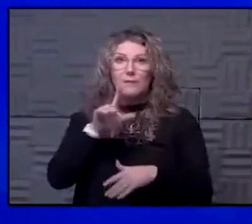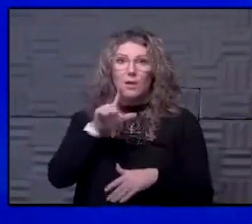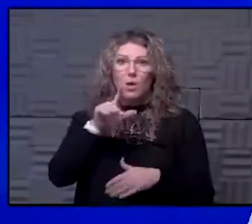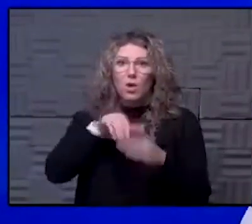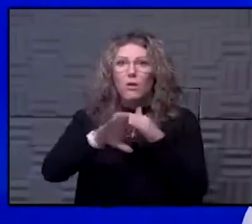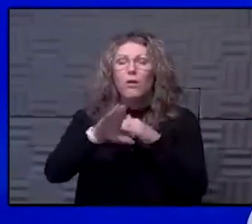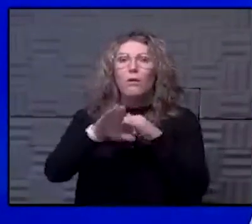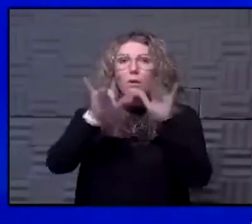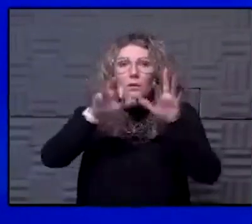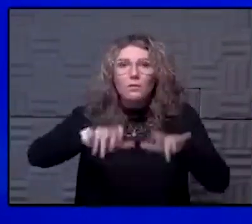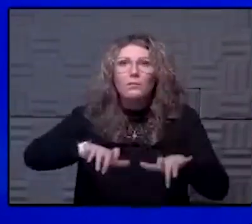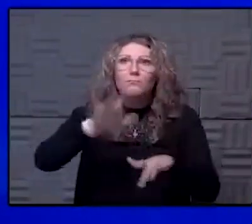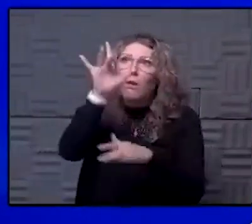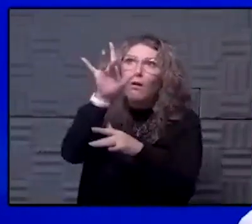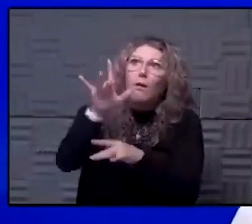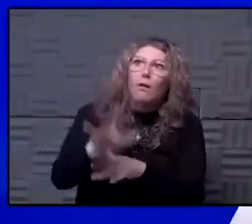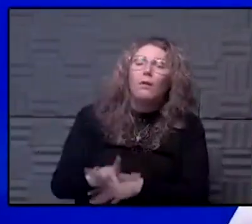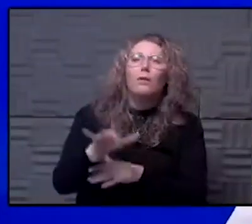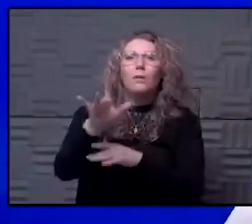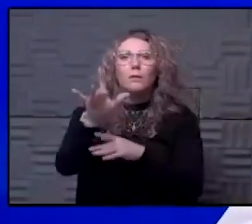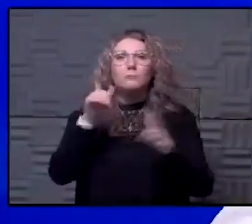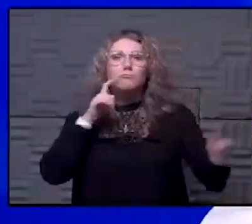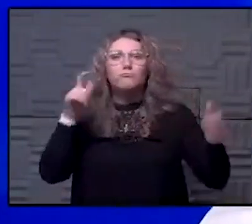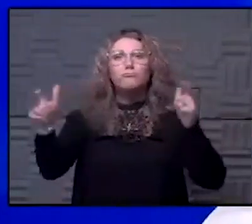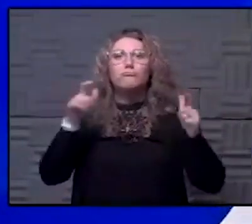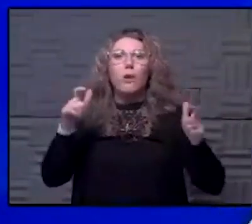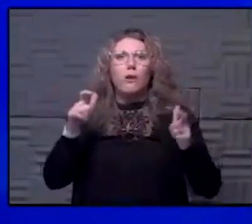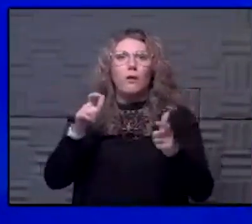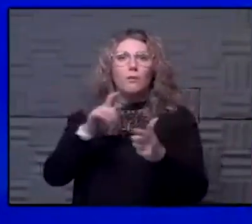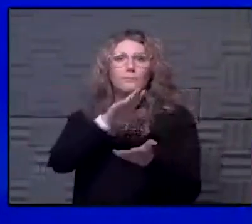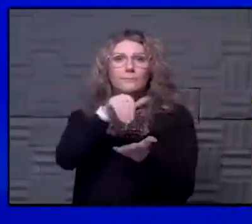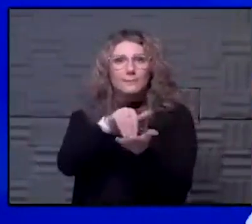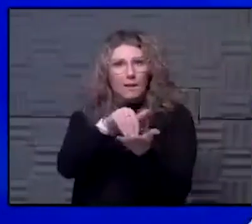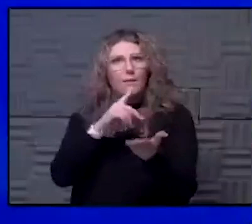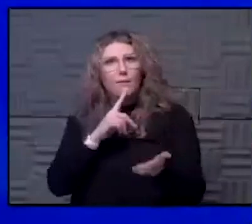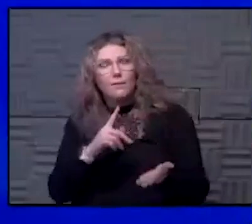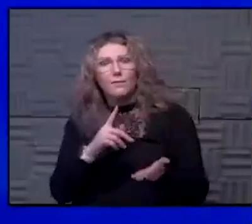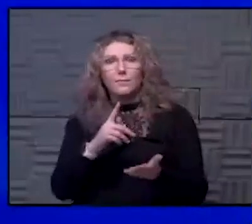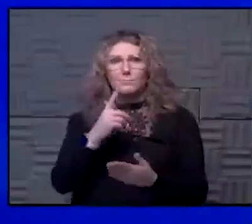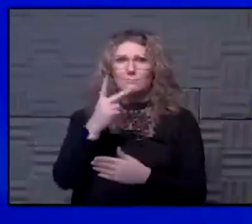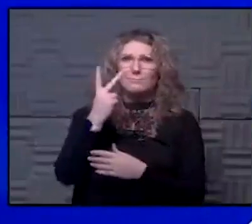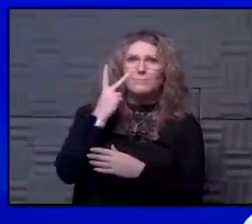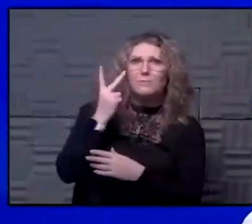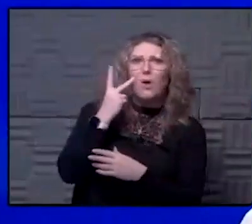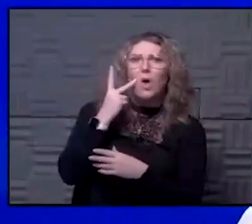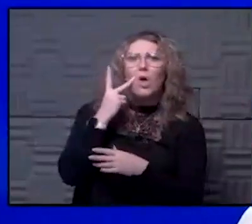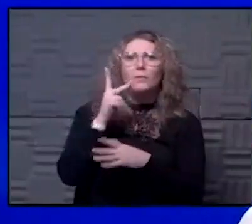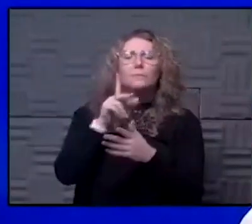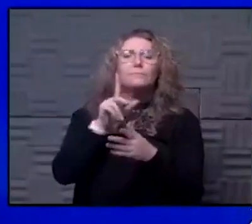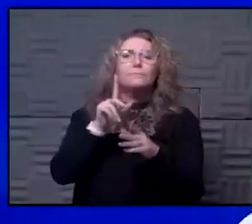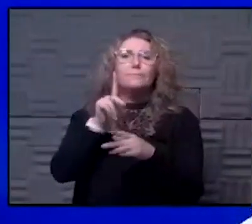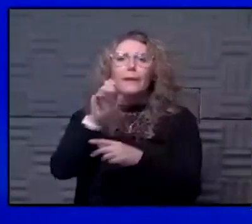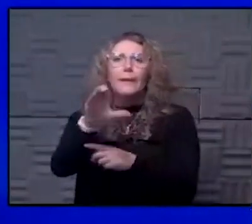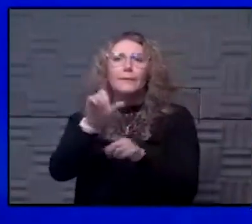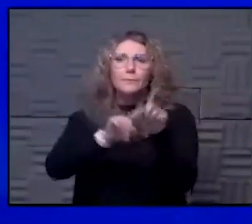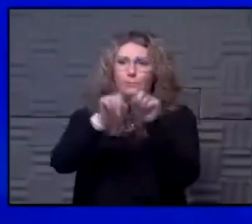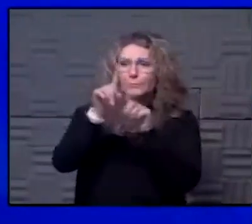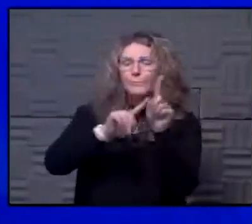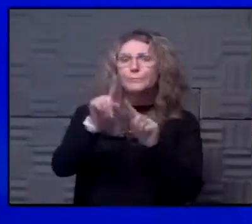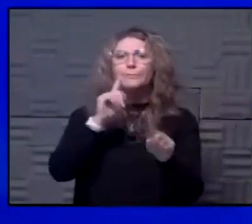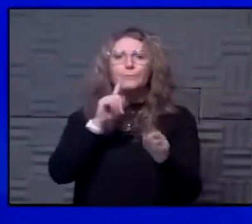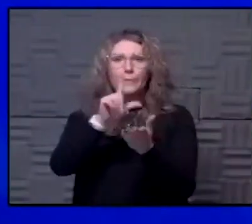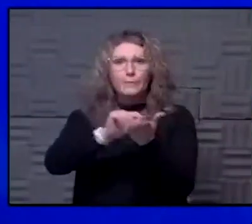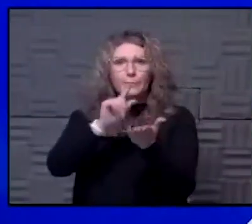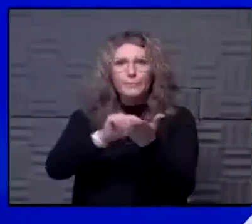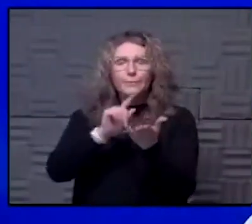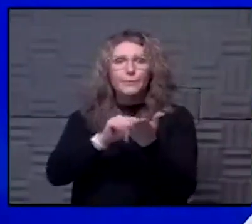into those mass vaccine sites. And so I saw the article in the Star yesterday about, Quentin Lucas is going to appeal